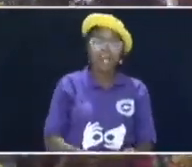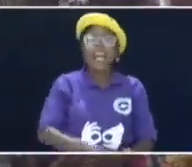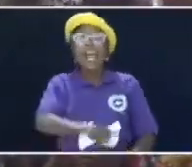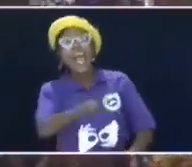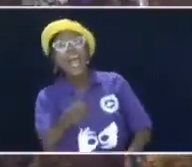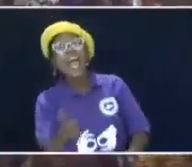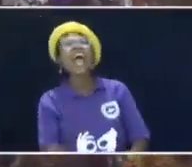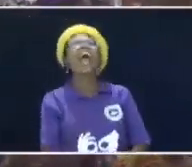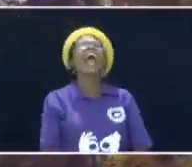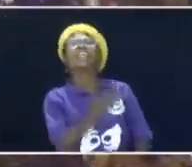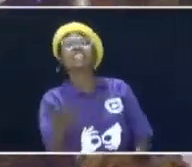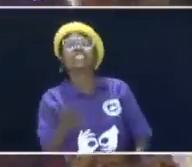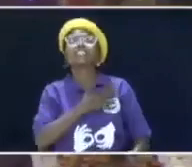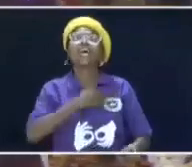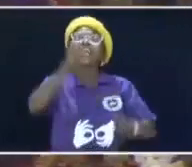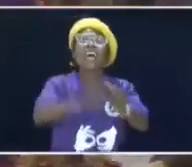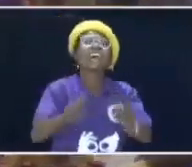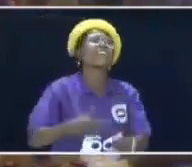Anything and everything,